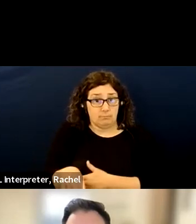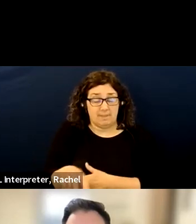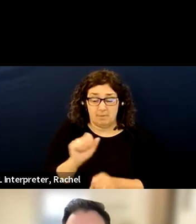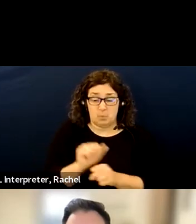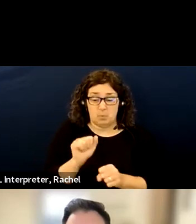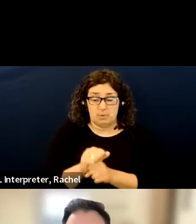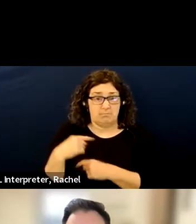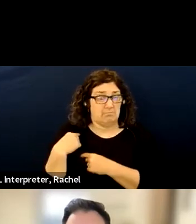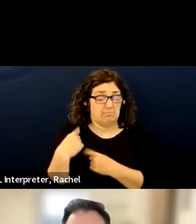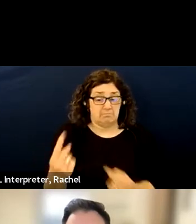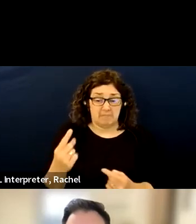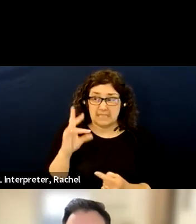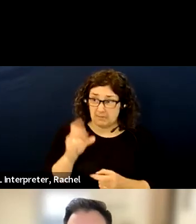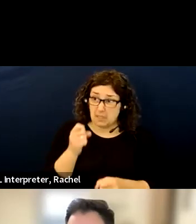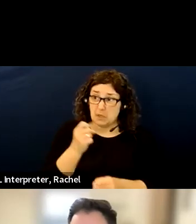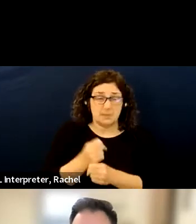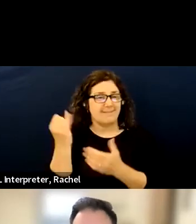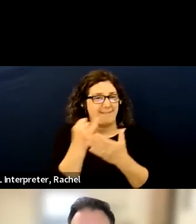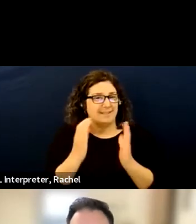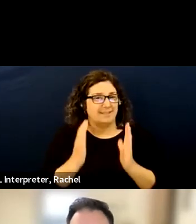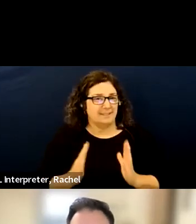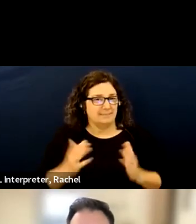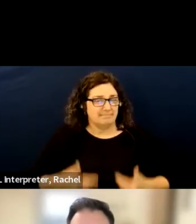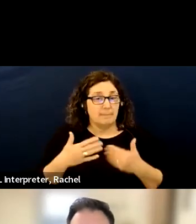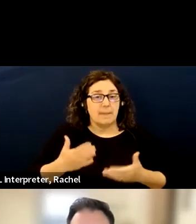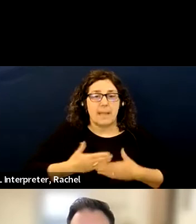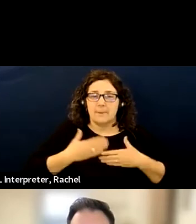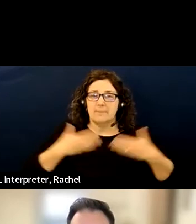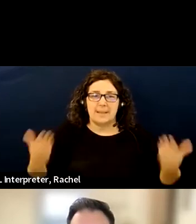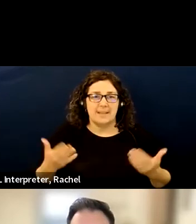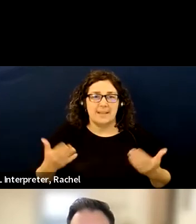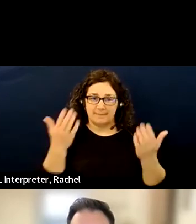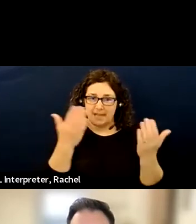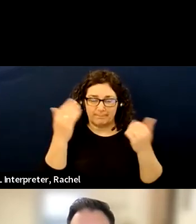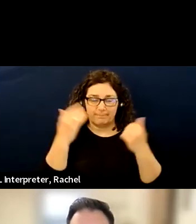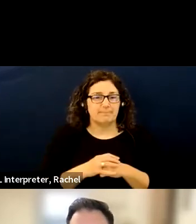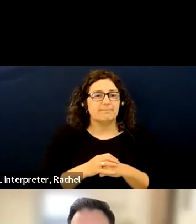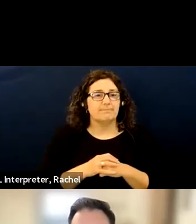probably 7 years or so, and I'm happy to be here. Hi, Chica.